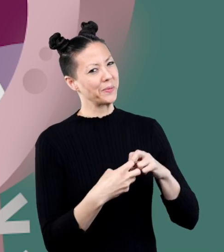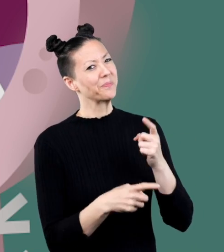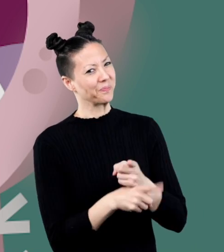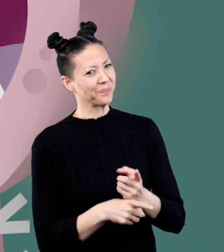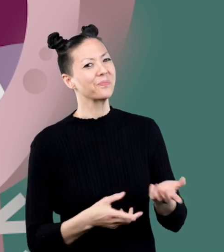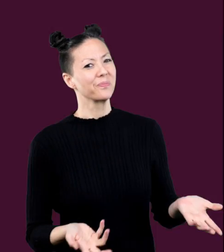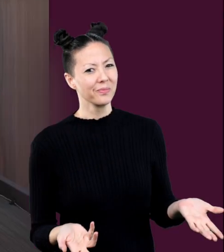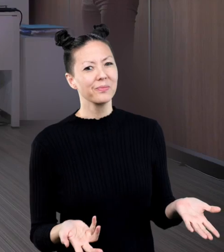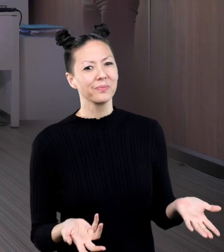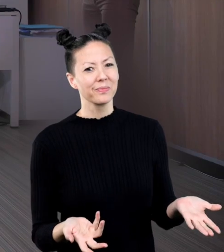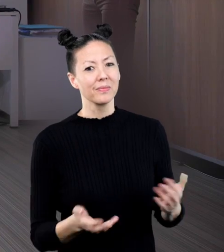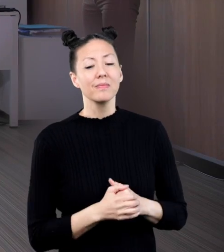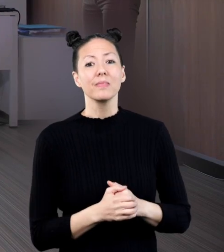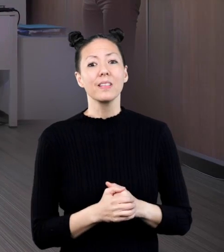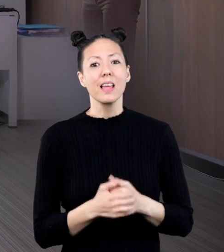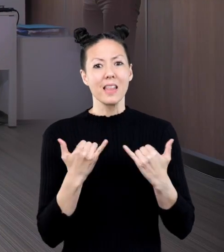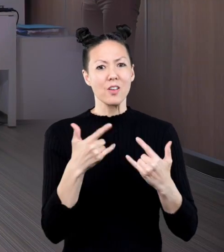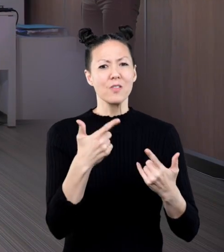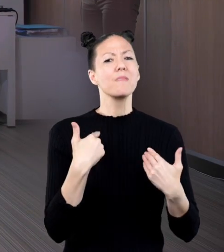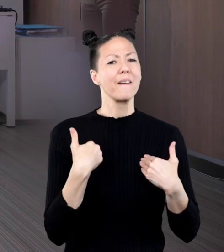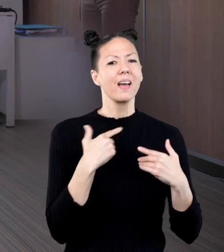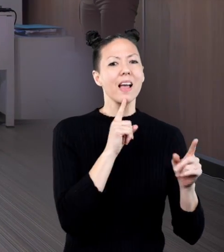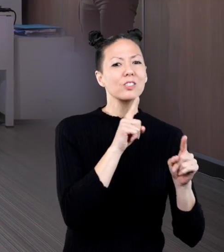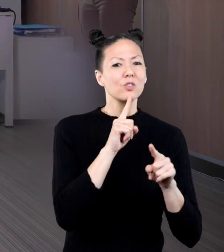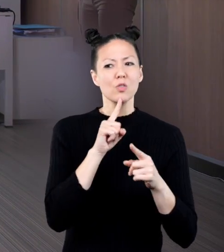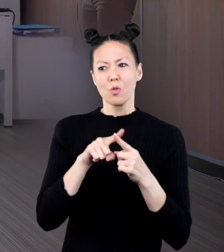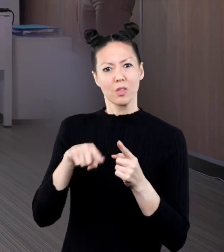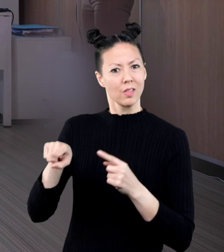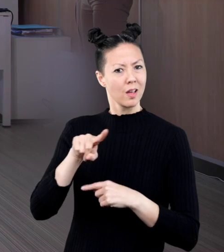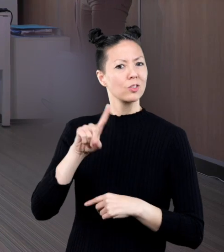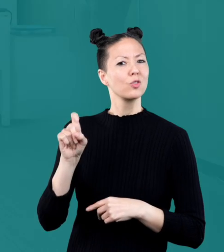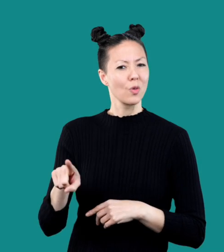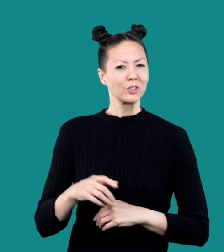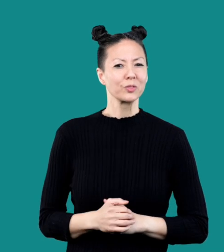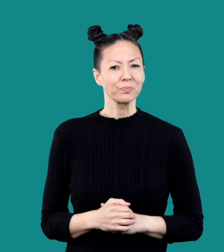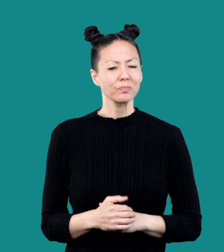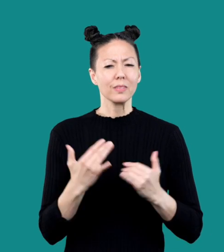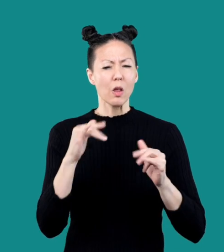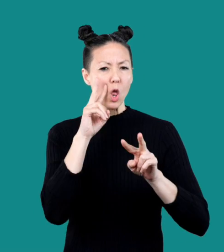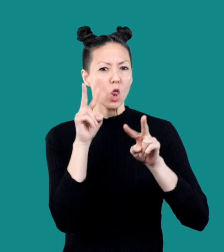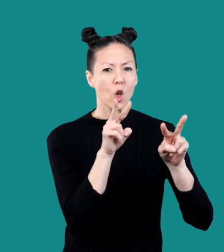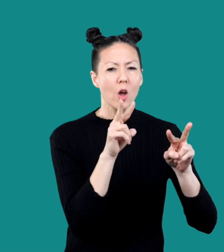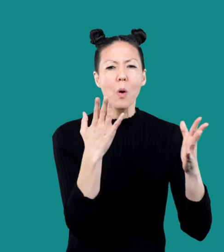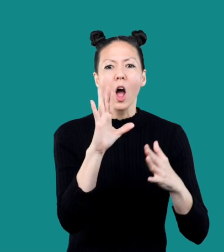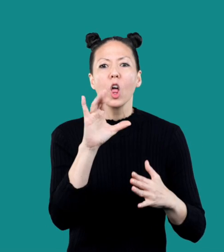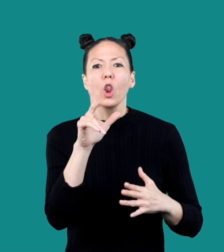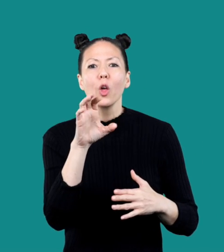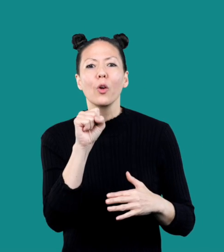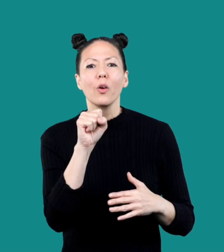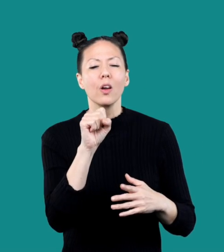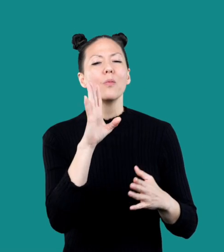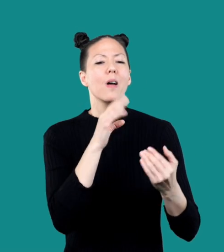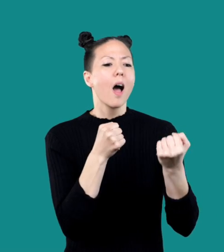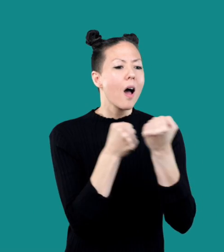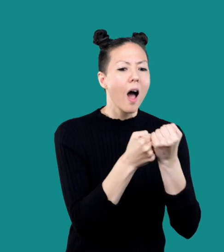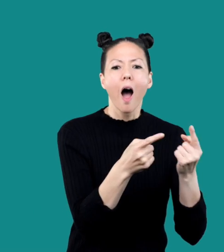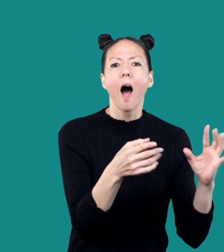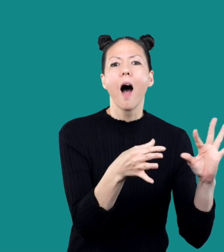problem. Now that we have answers to the questions, let's look for clues that support those